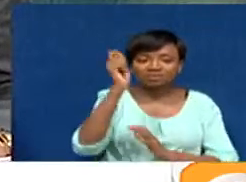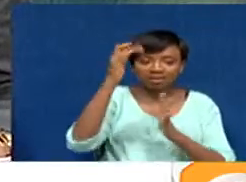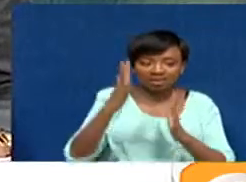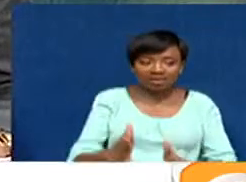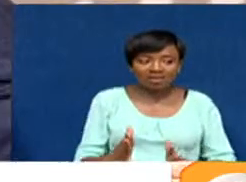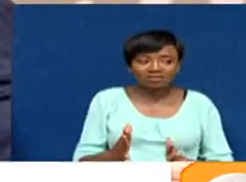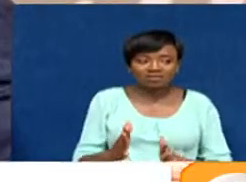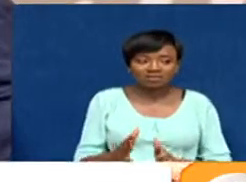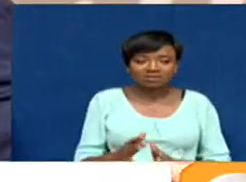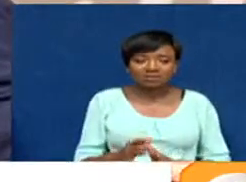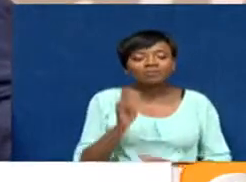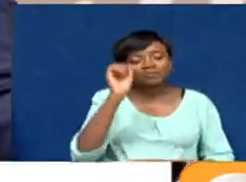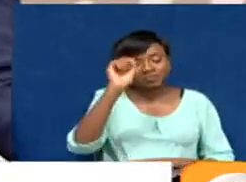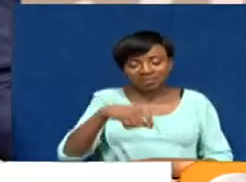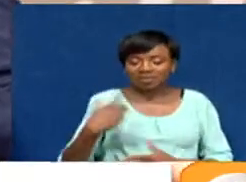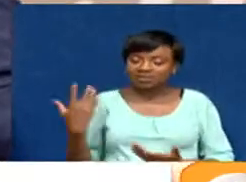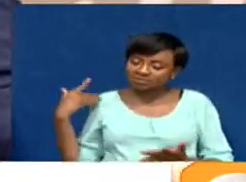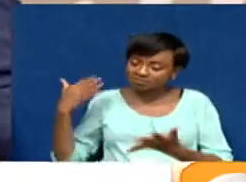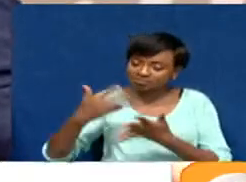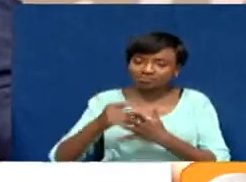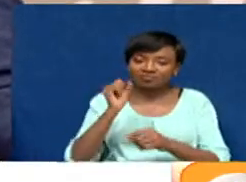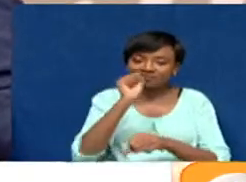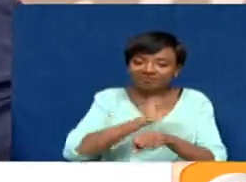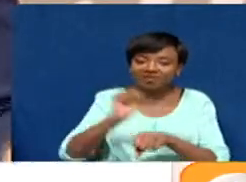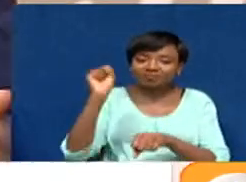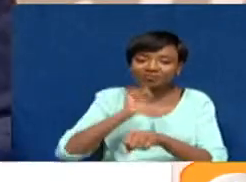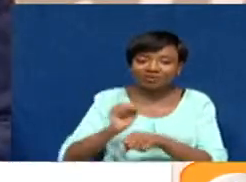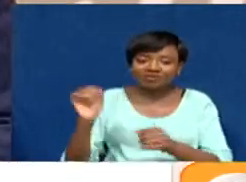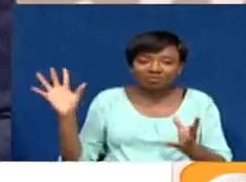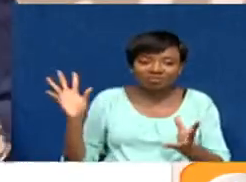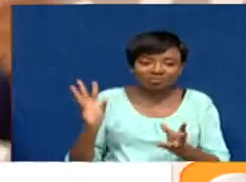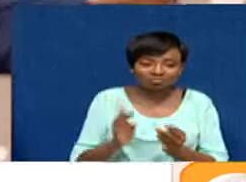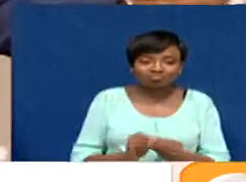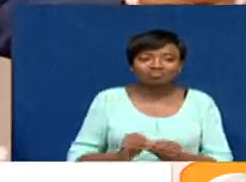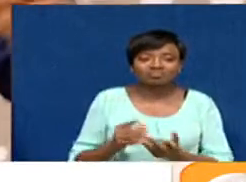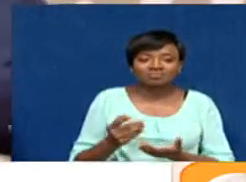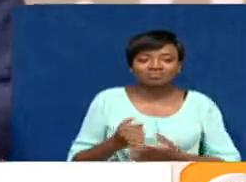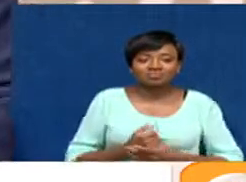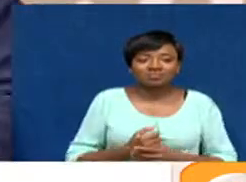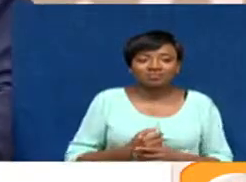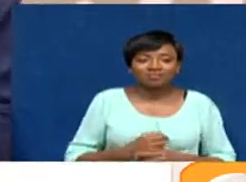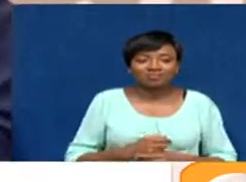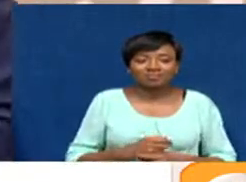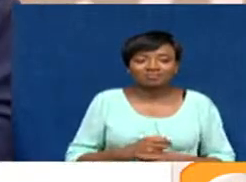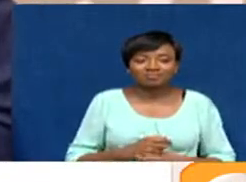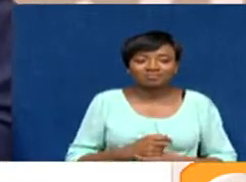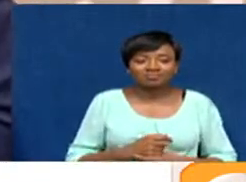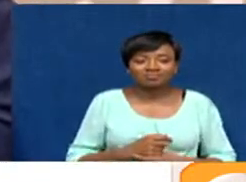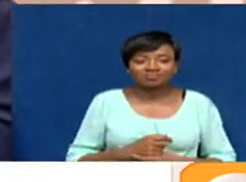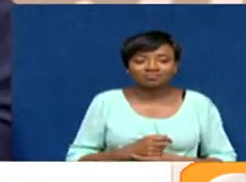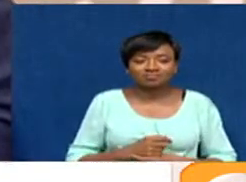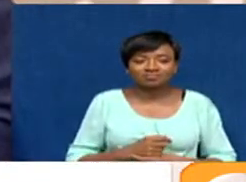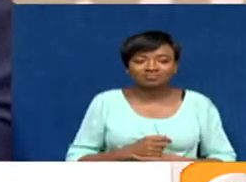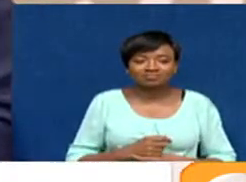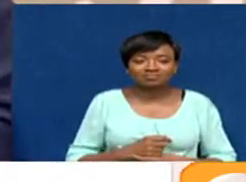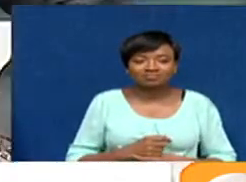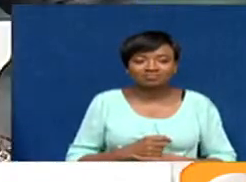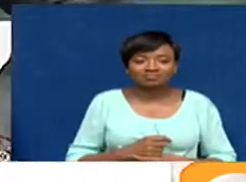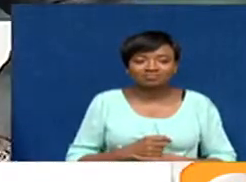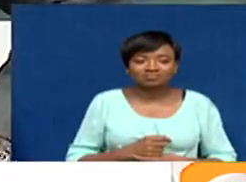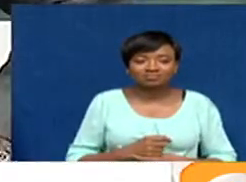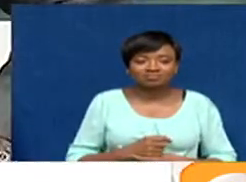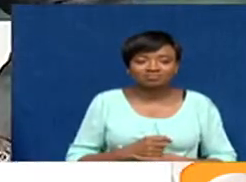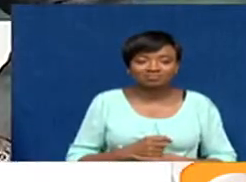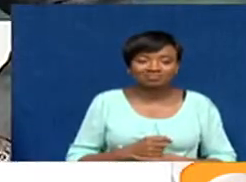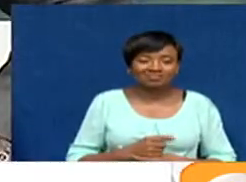You've collected the 5 shillings all this time. I told you that you have been collecting 5 shillings. You're paying out 20. It sounds like